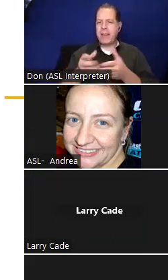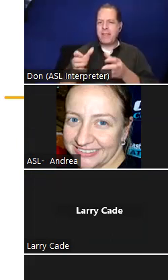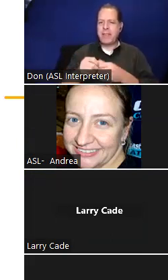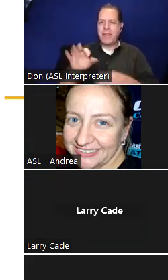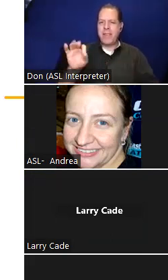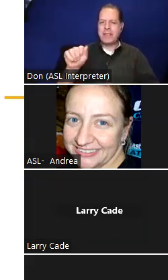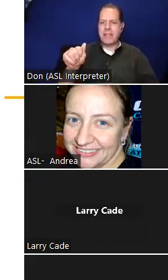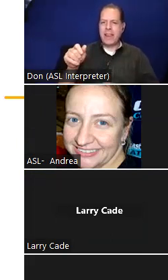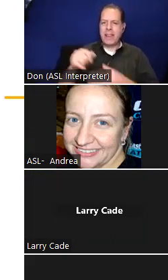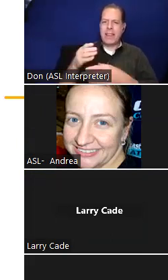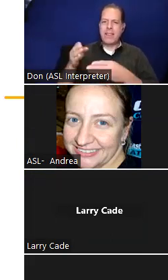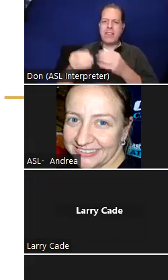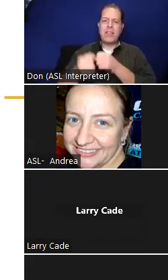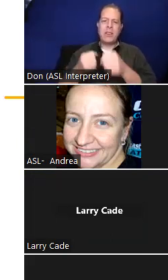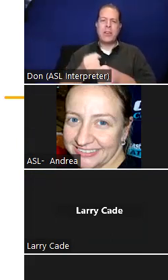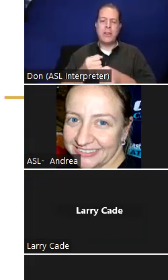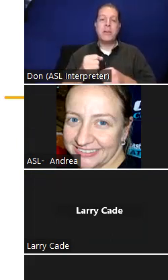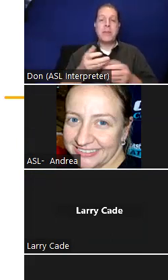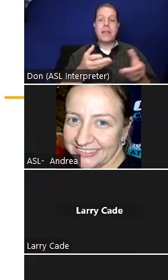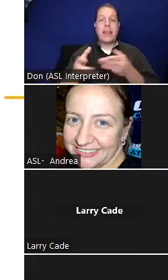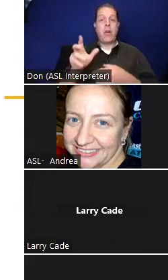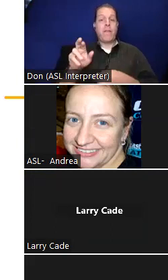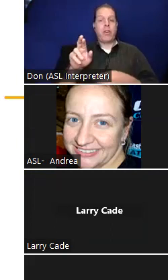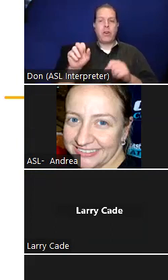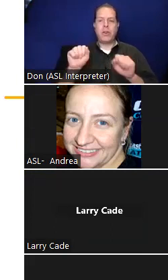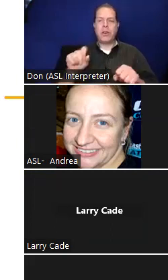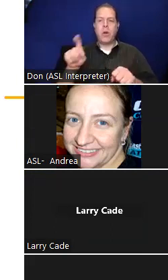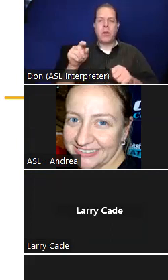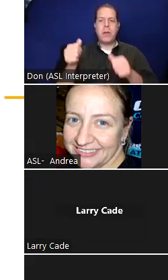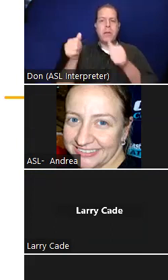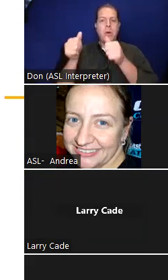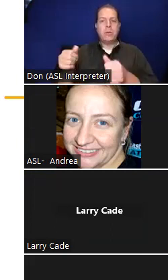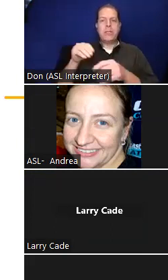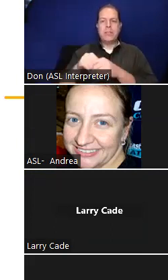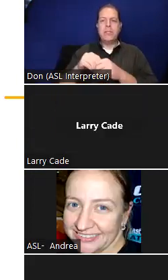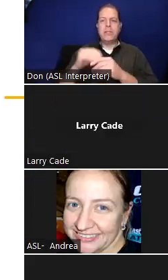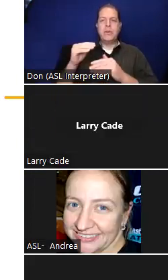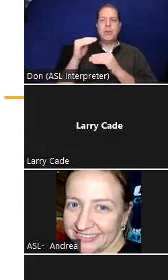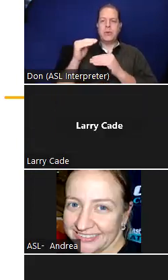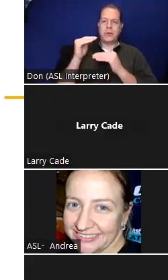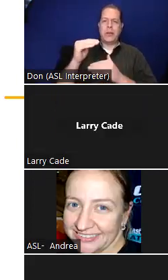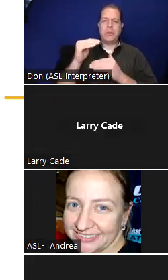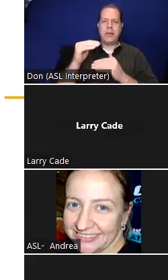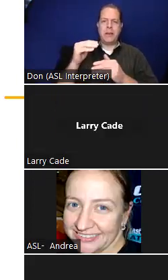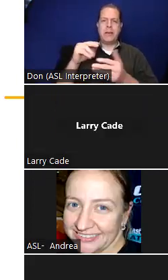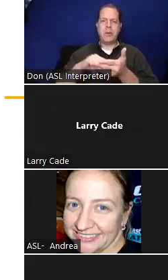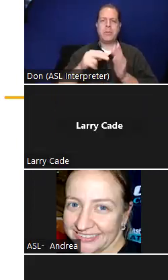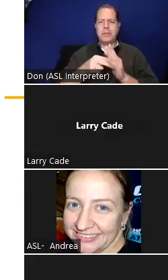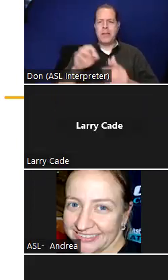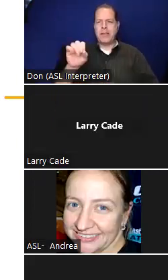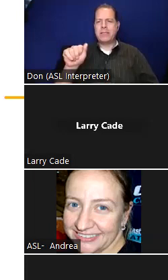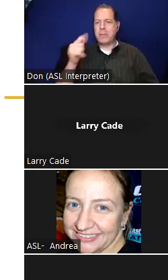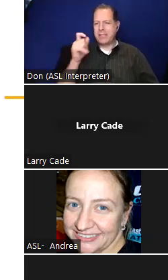FSA at the end of the year, but their carryover could only be posted into a limited purpose FSA, again, because